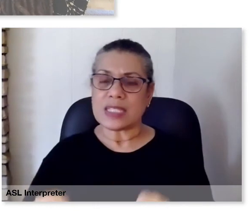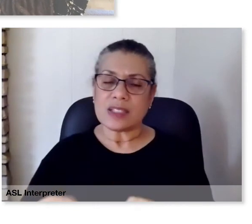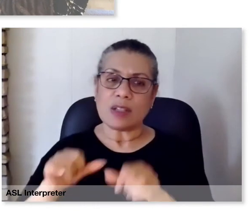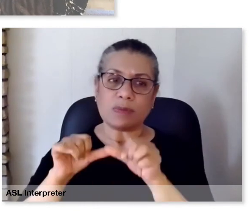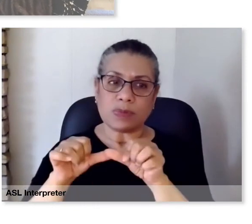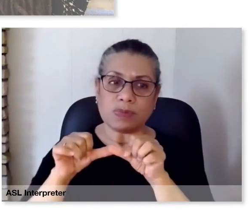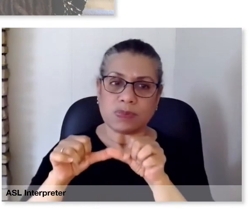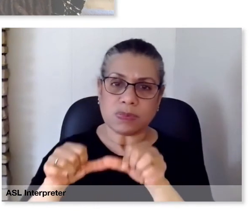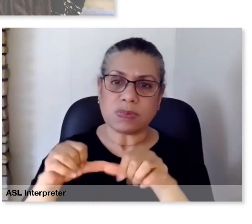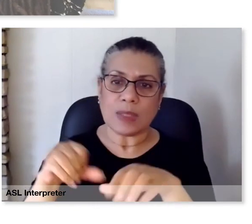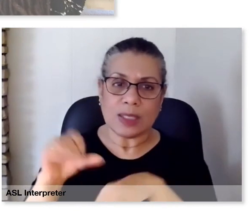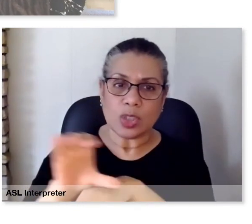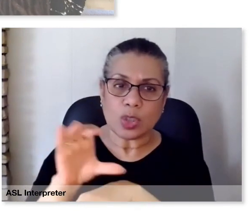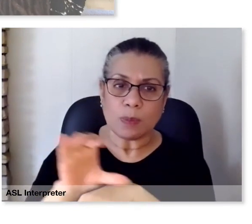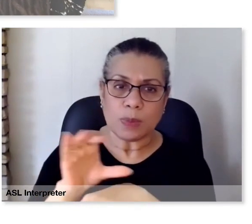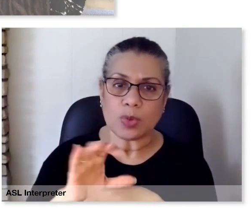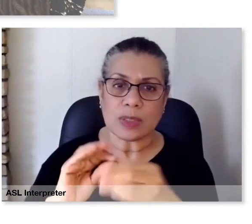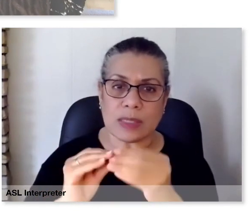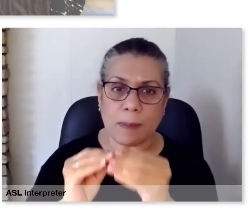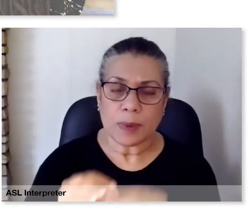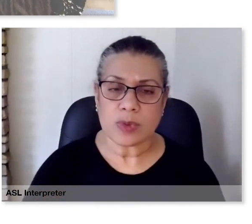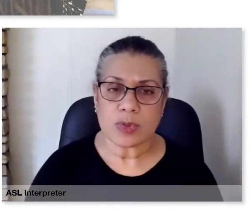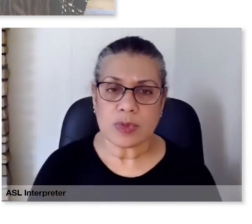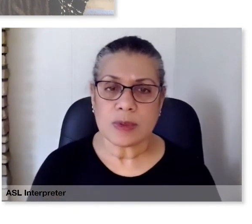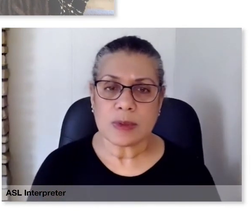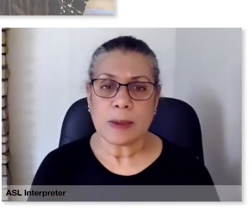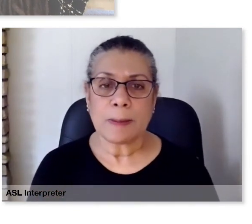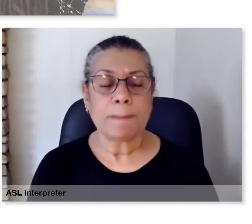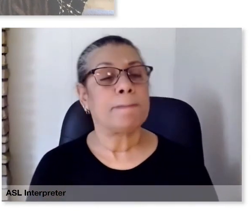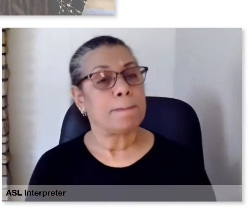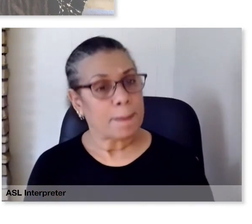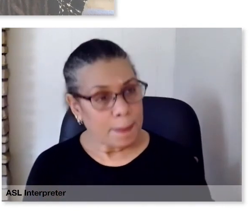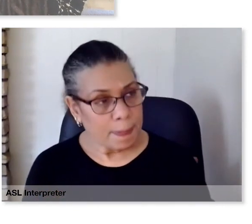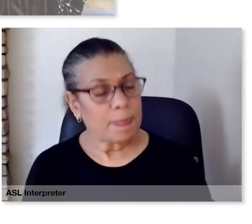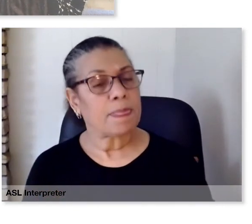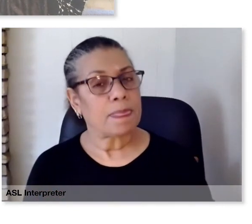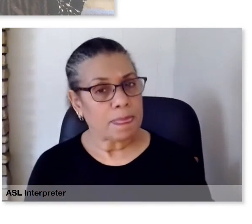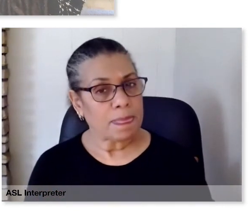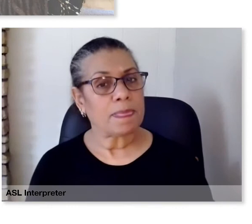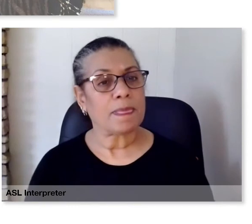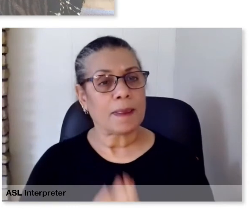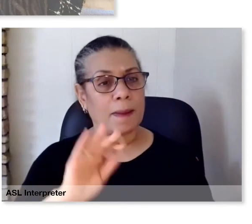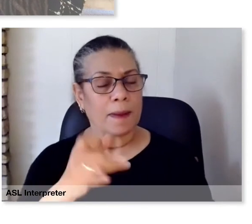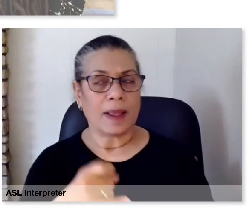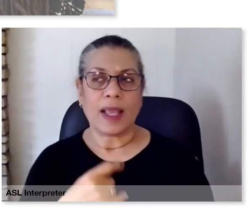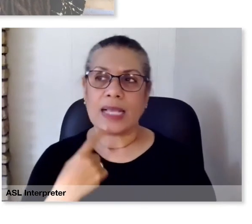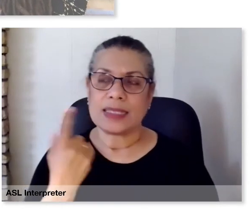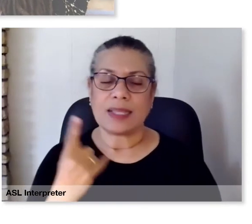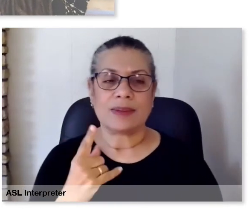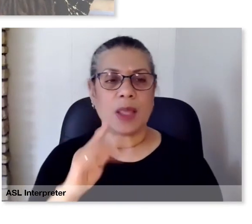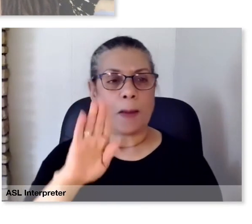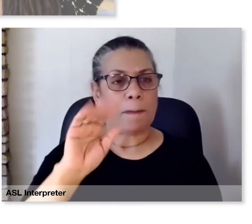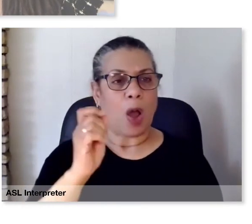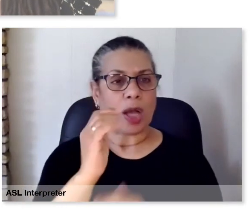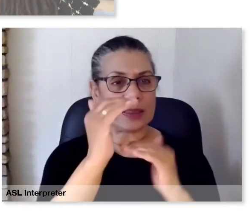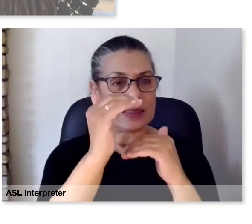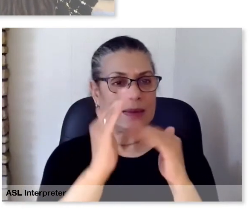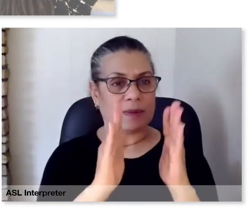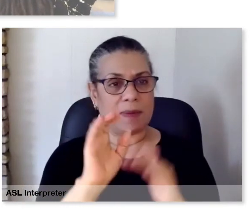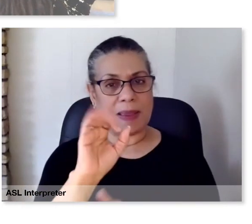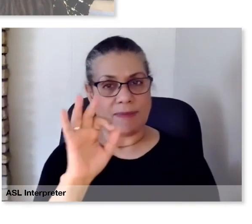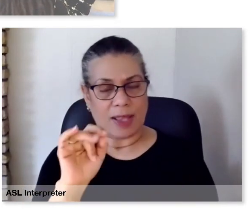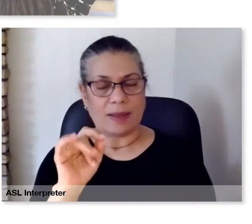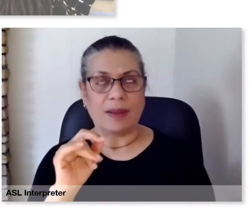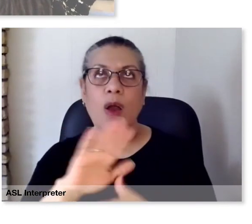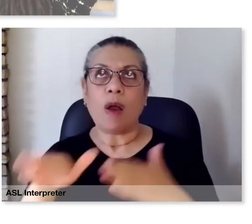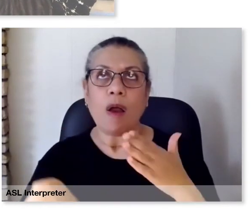systems. Right. Yeah, that's exactly right. I mean, I use the term box effects to describe all the kind of discriminatory fallout